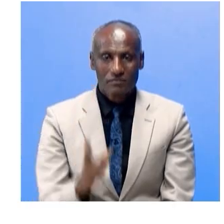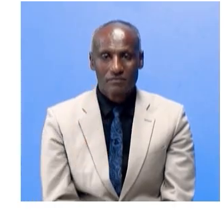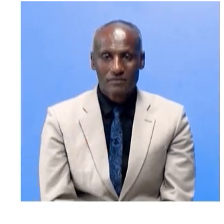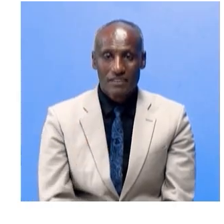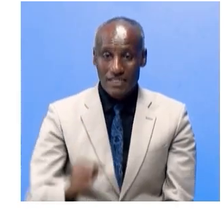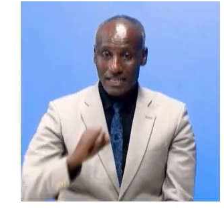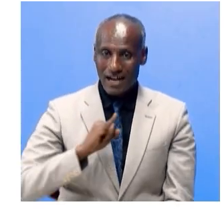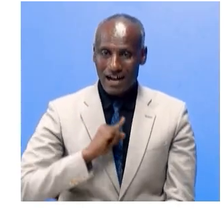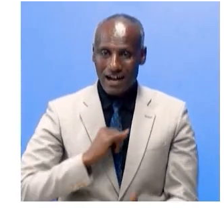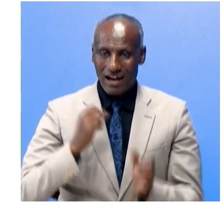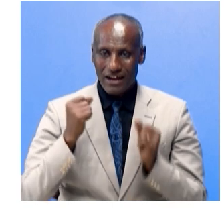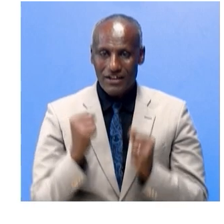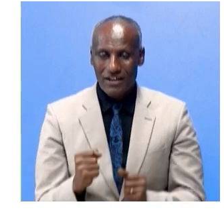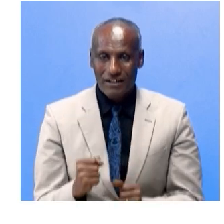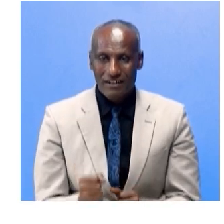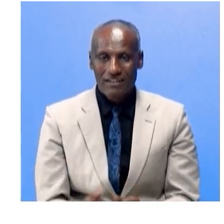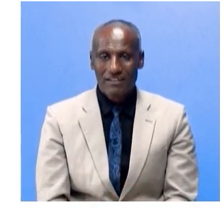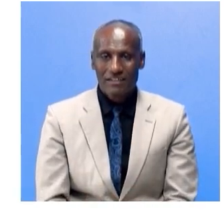I can